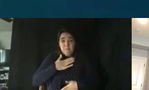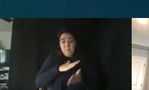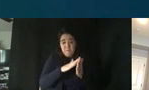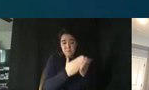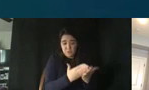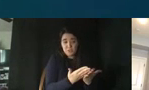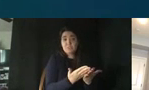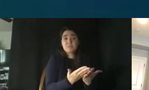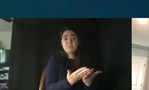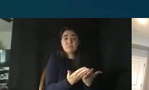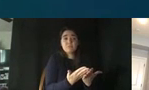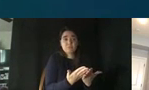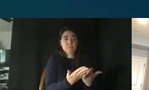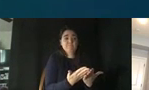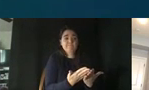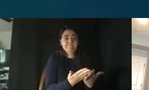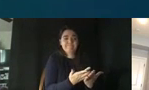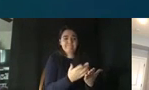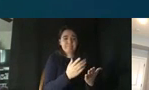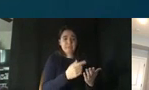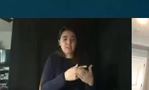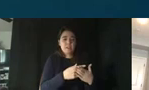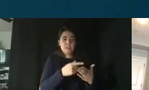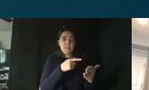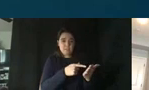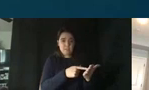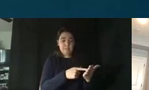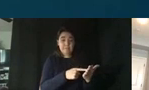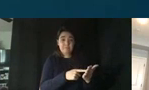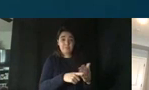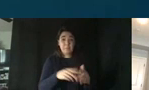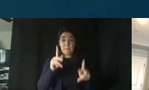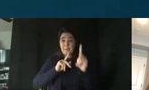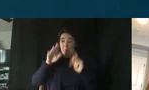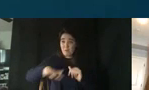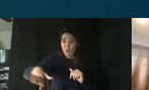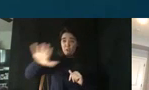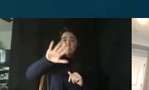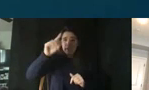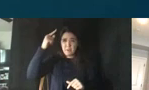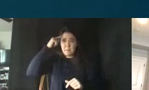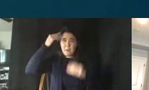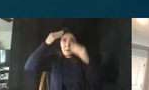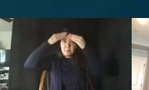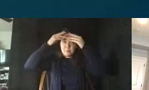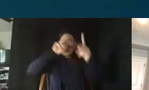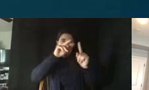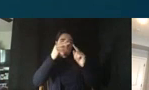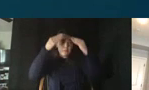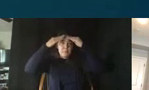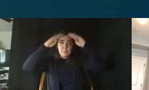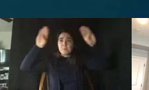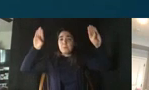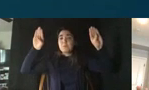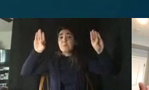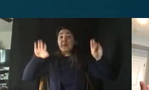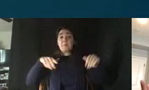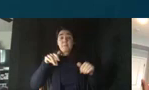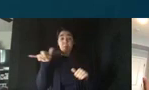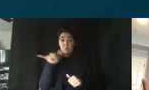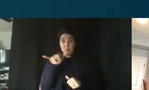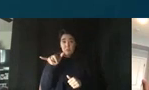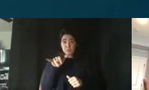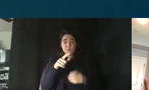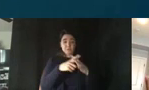not only opens the minds up for people on refugees, it also opens their minds up about immigrants. You know,